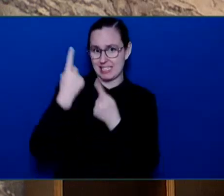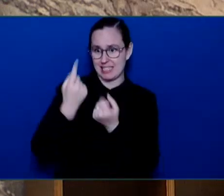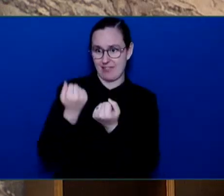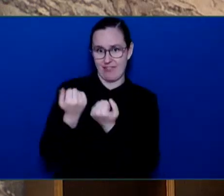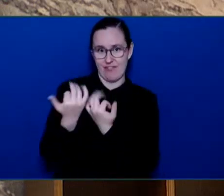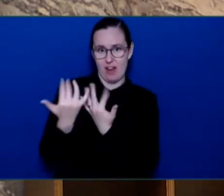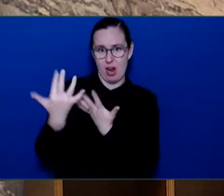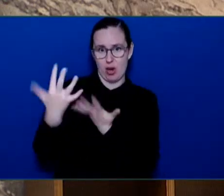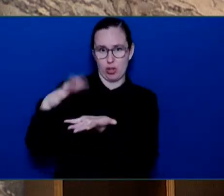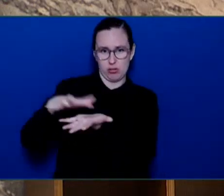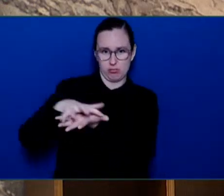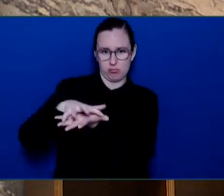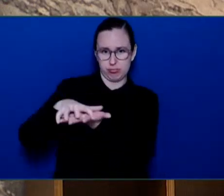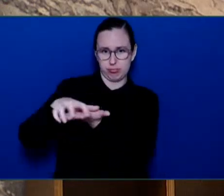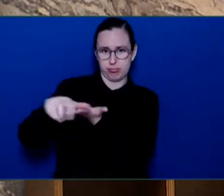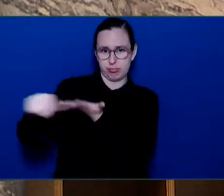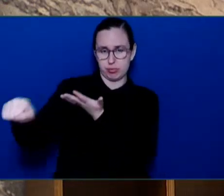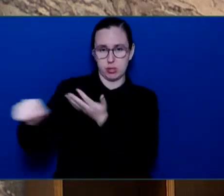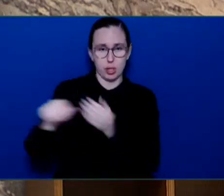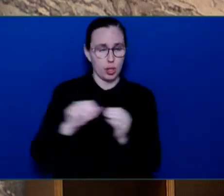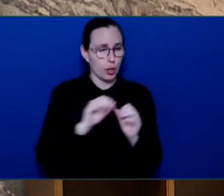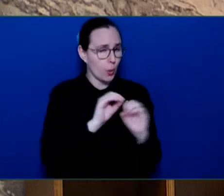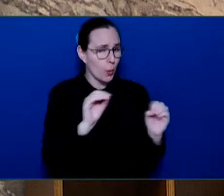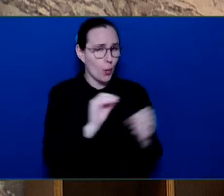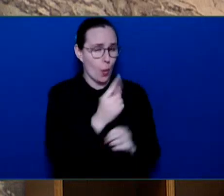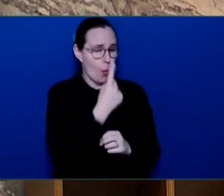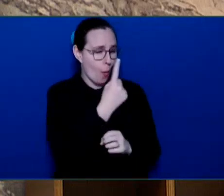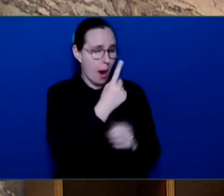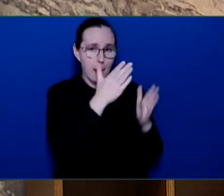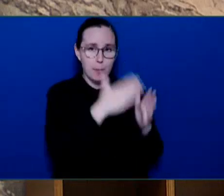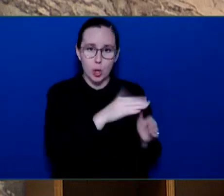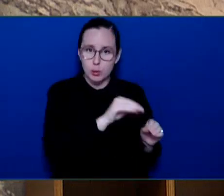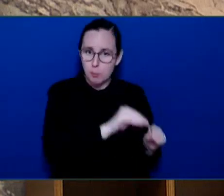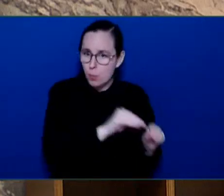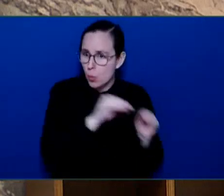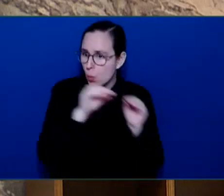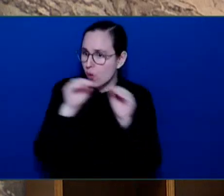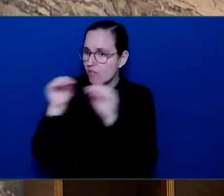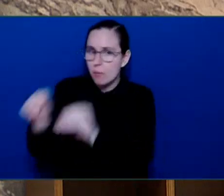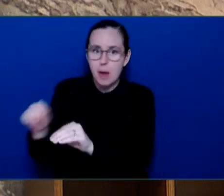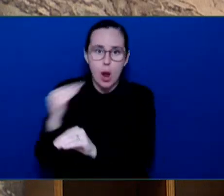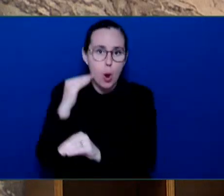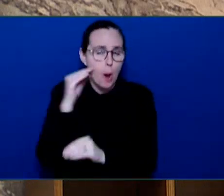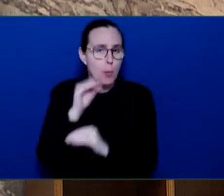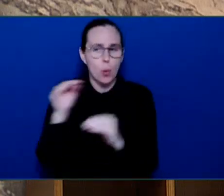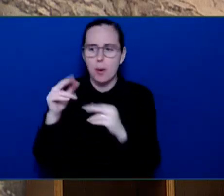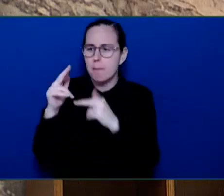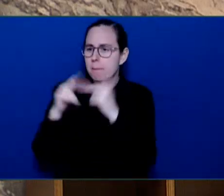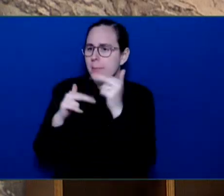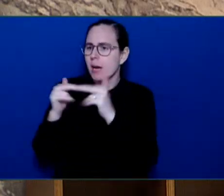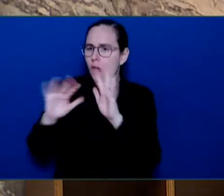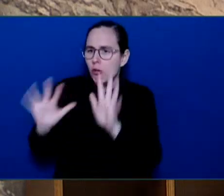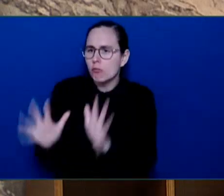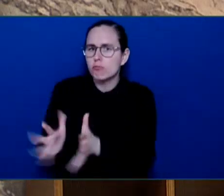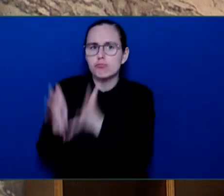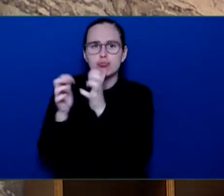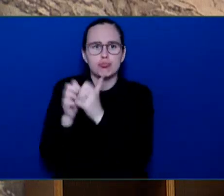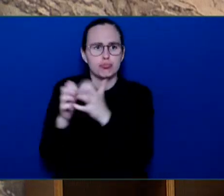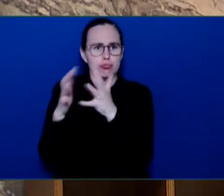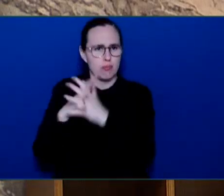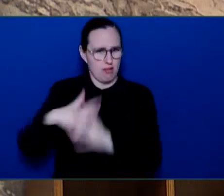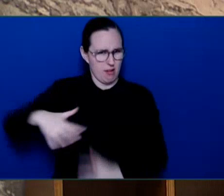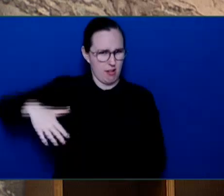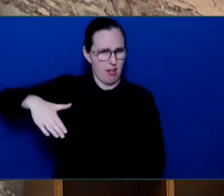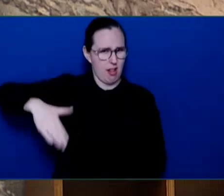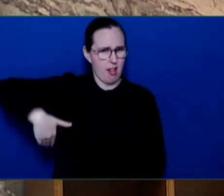their business. So my question to the Premier is this: will the Premier disavow the heartless decisions of his NDP colleagues